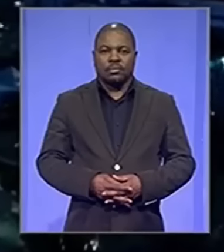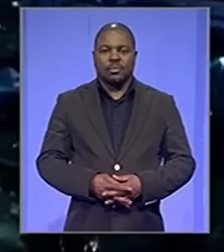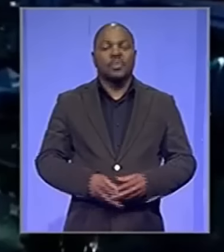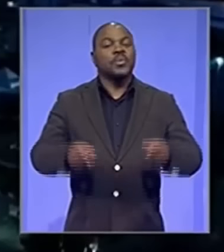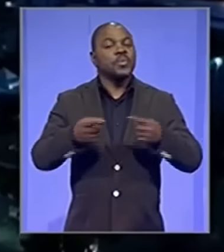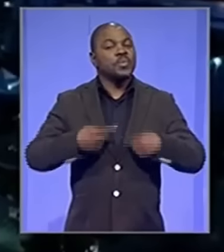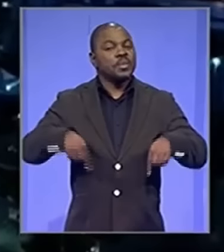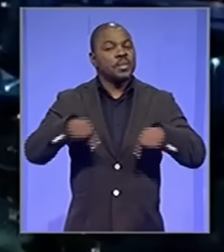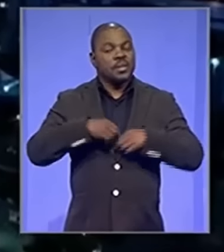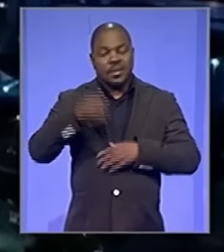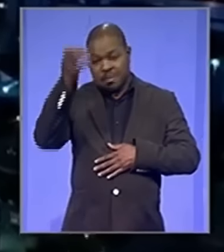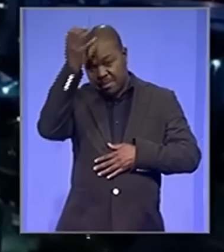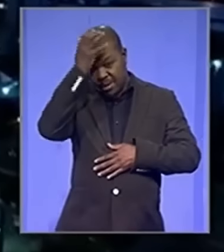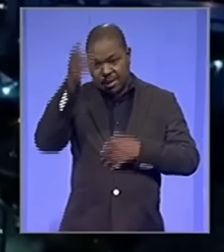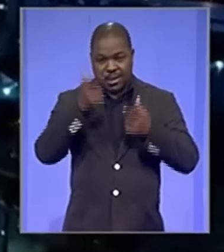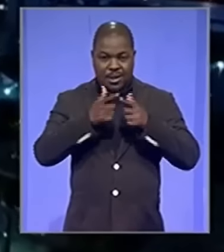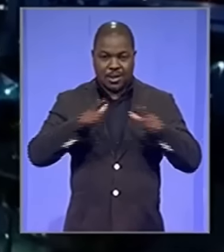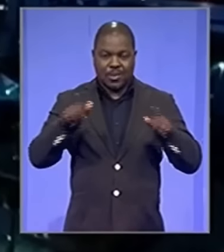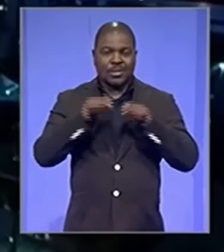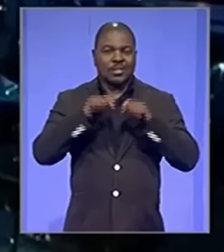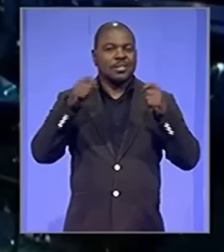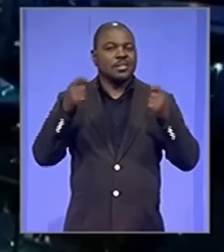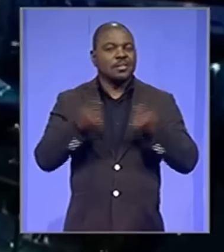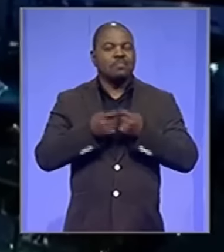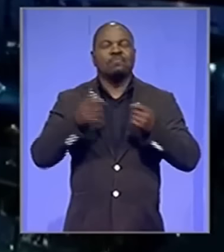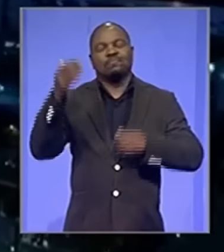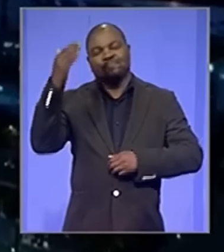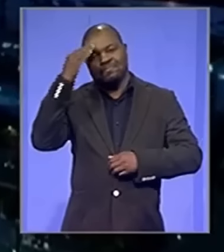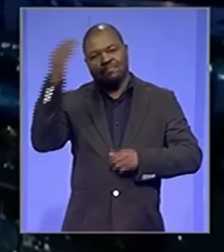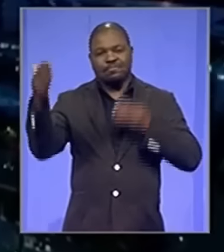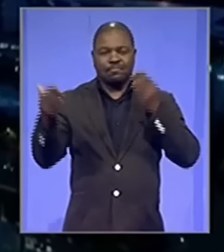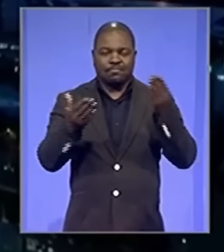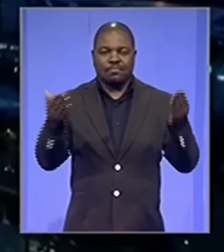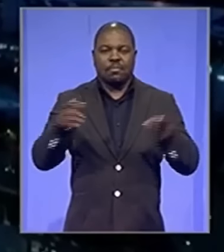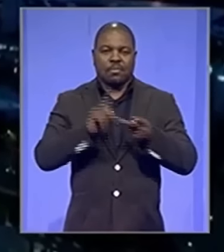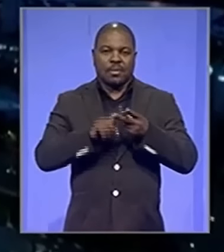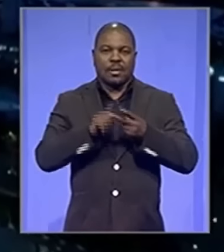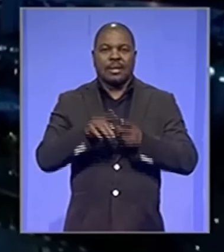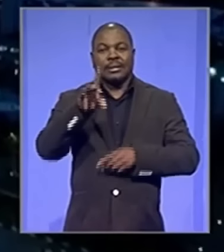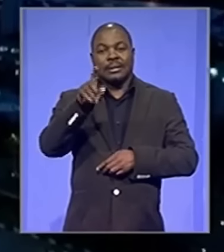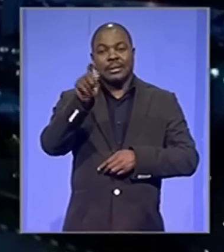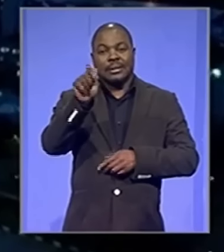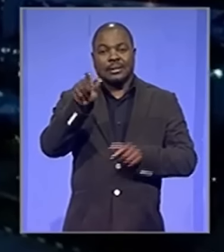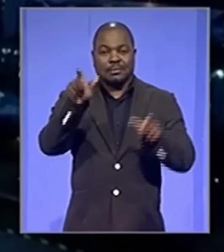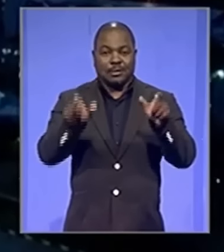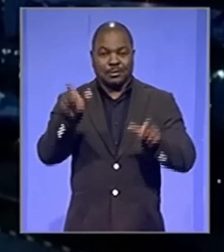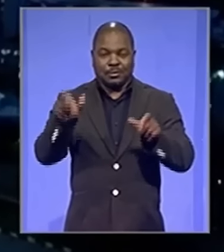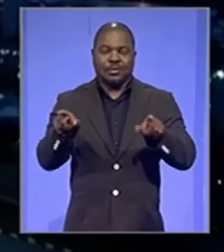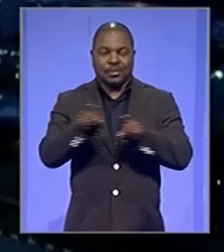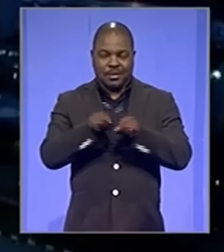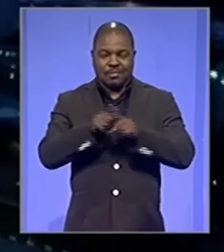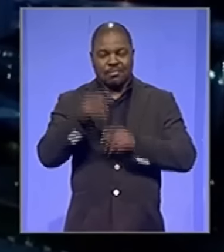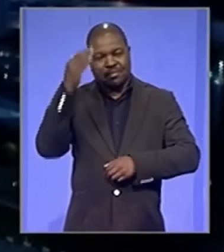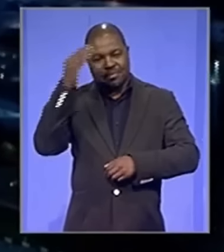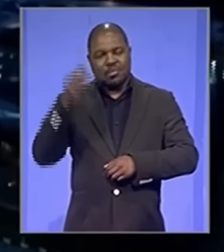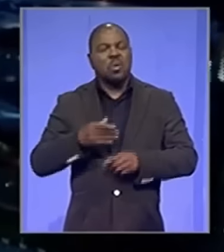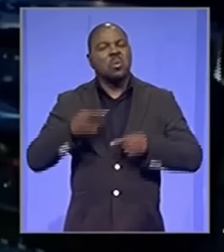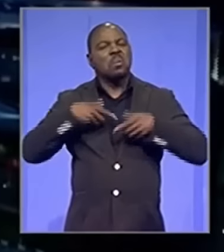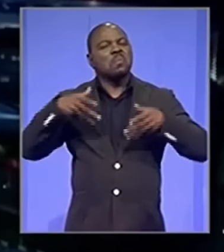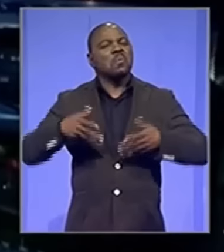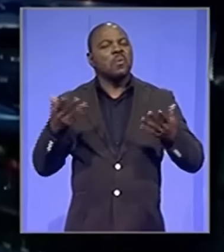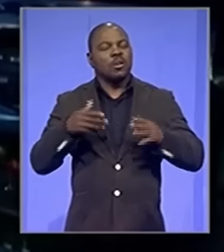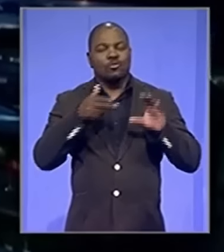re le ba se hlopha sa ditaba tsa leleme la sepedi re a letamisha le babogedi ba rena ba kanala ya DTT re gasha go tswa